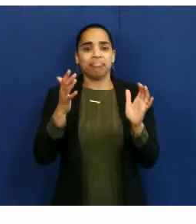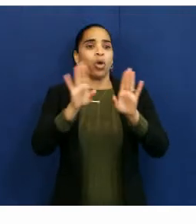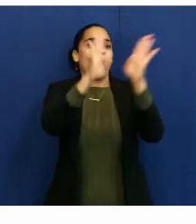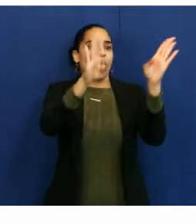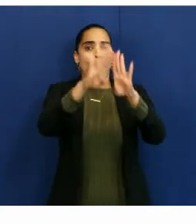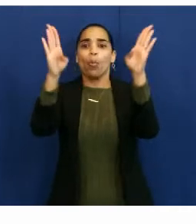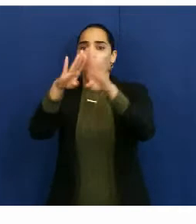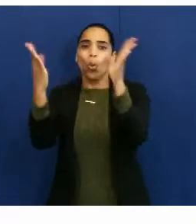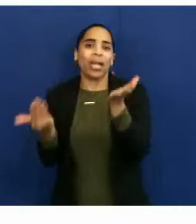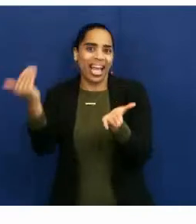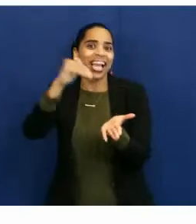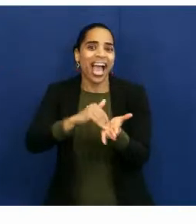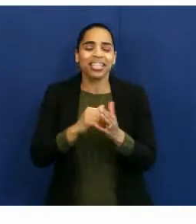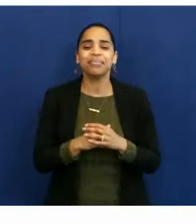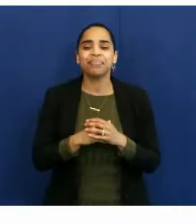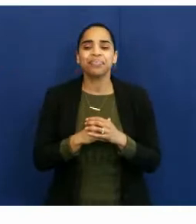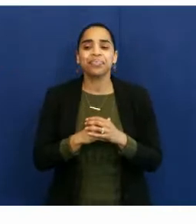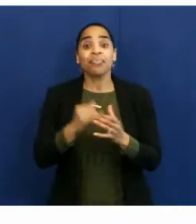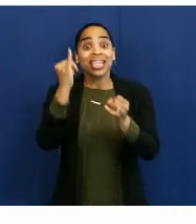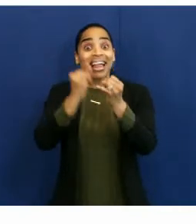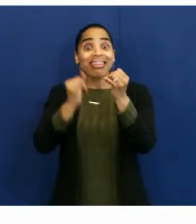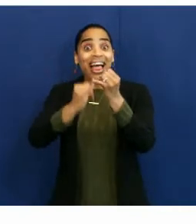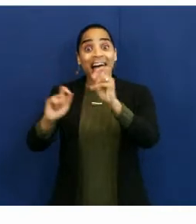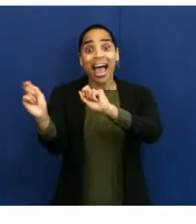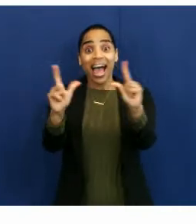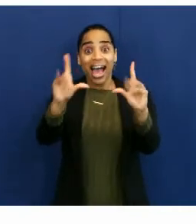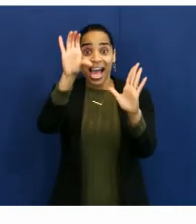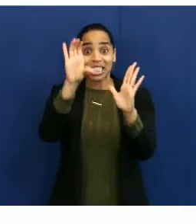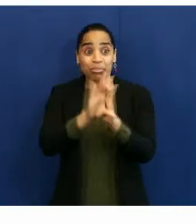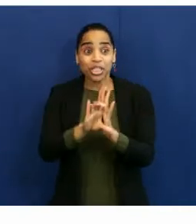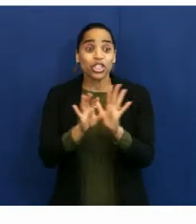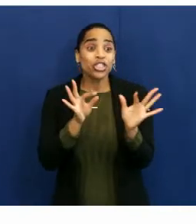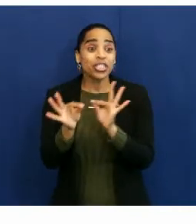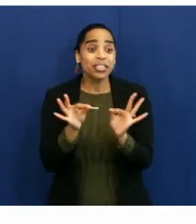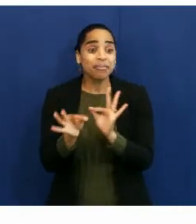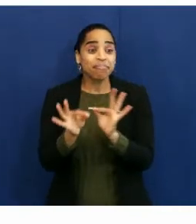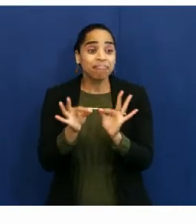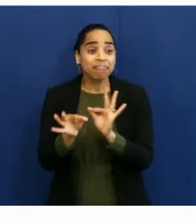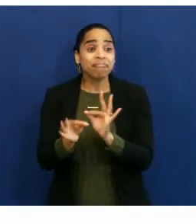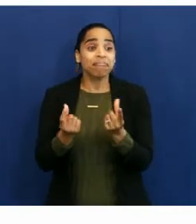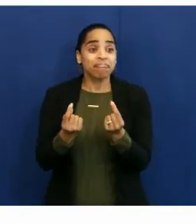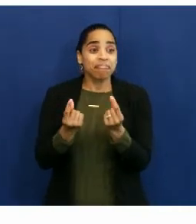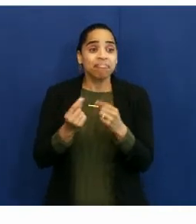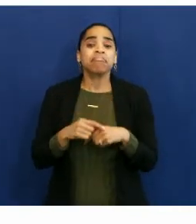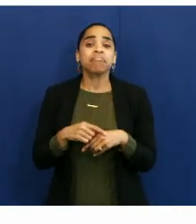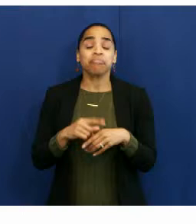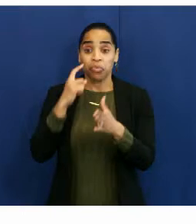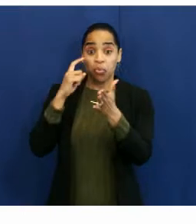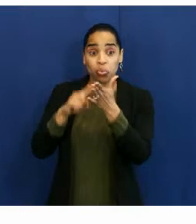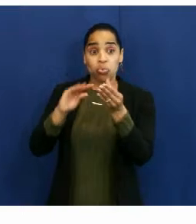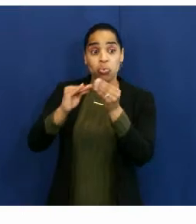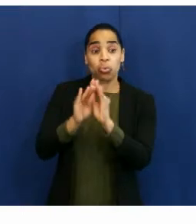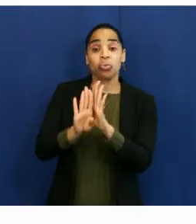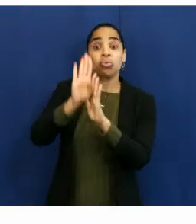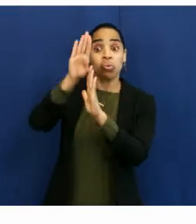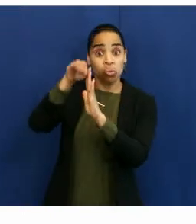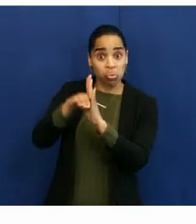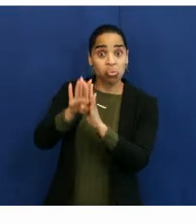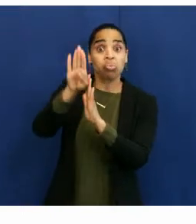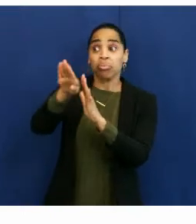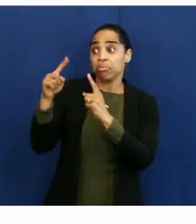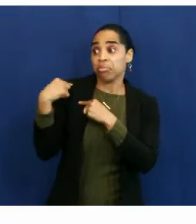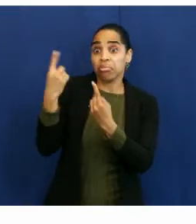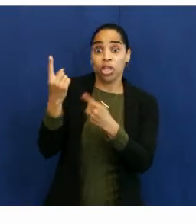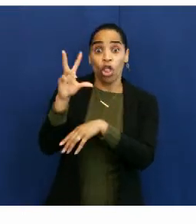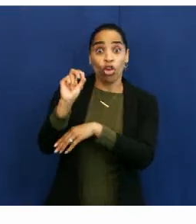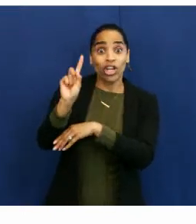then the final two I just want to show you to demonstrate the kind of relative stability. And again, you're going to see upticks up and down in little amounts, but over the last 30